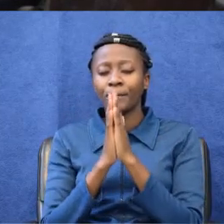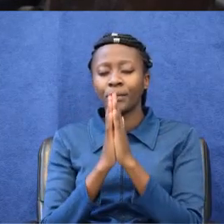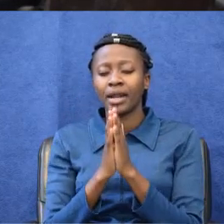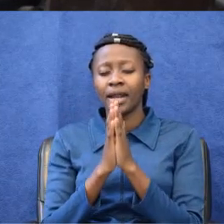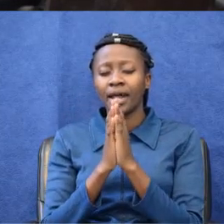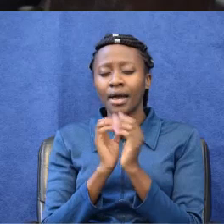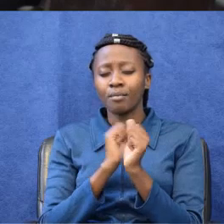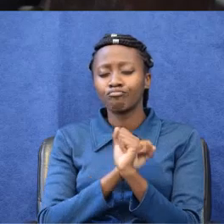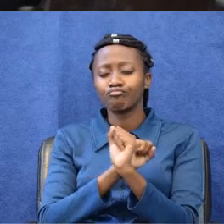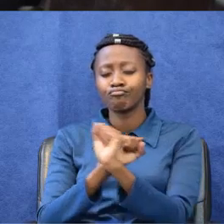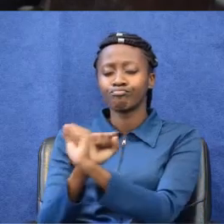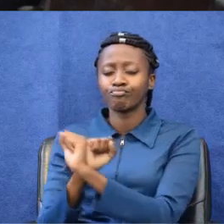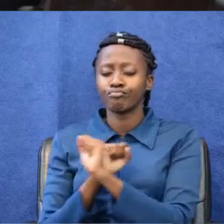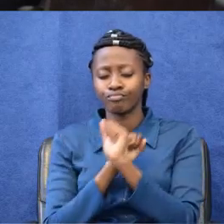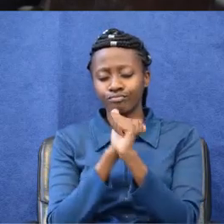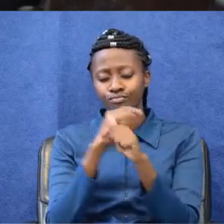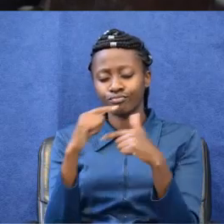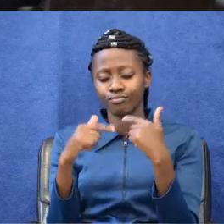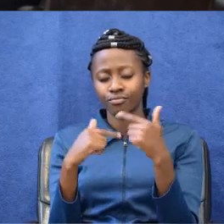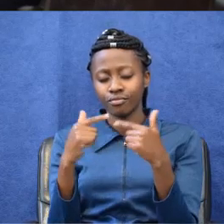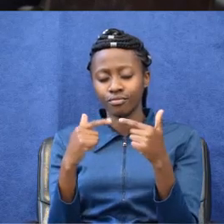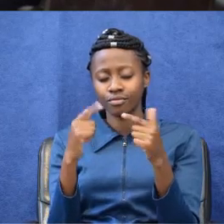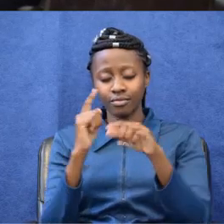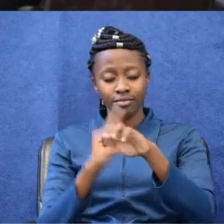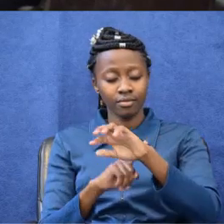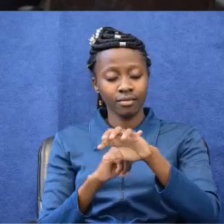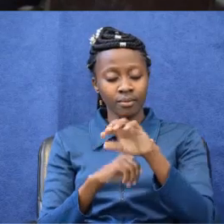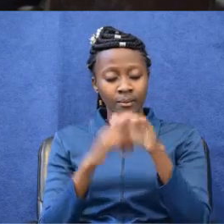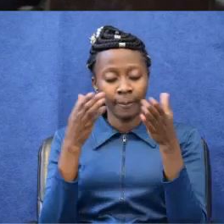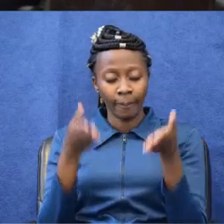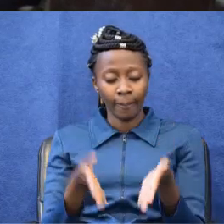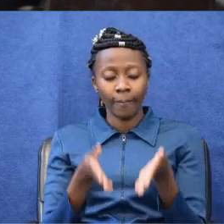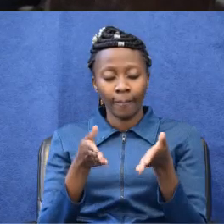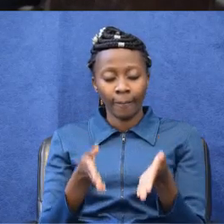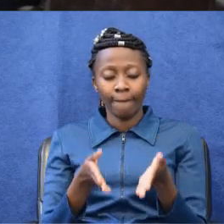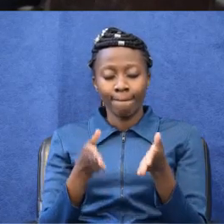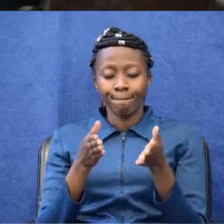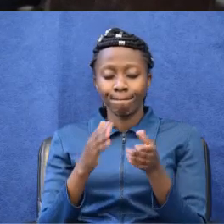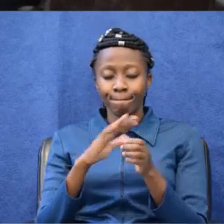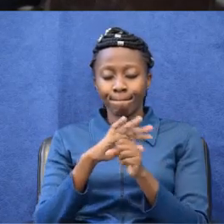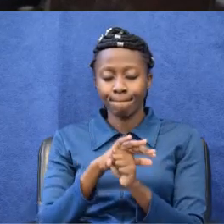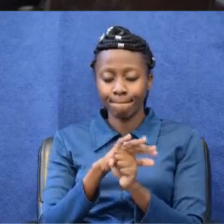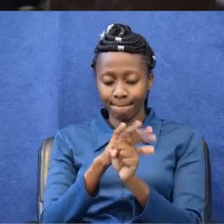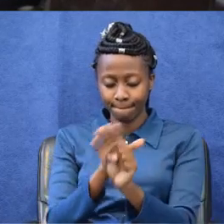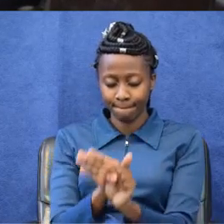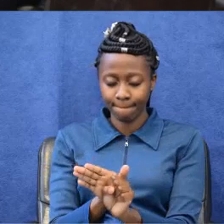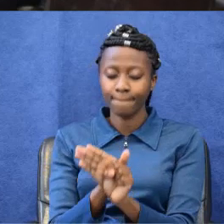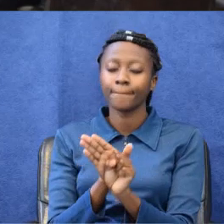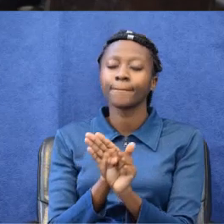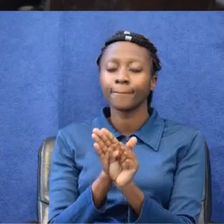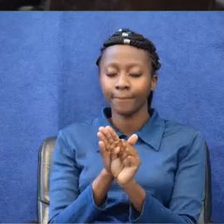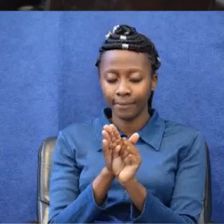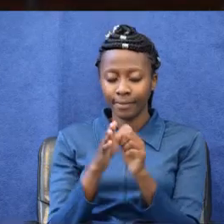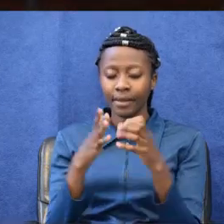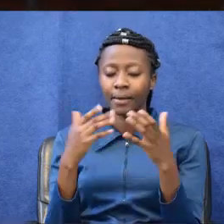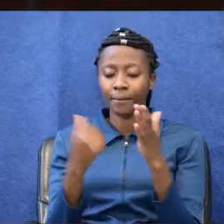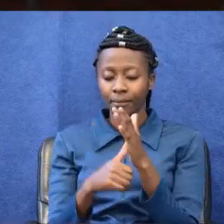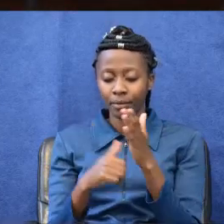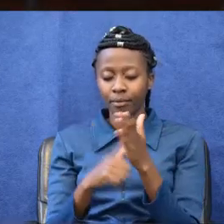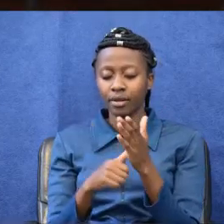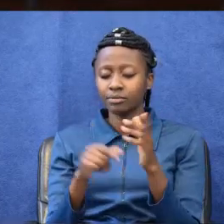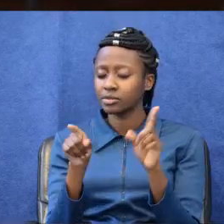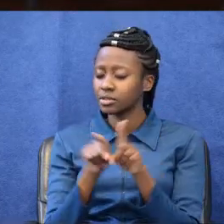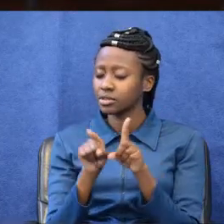upon them, even during this time of the world pandemic, dear Master. We pray that you shall keep our children